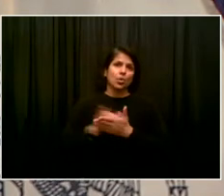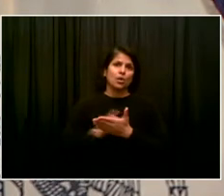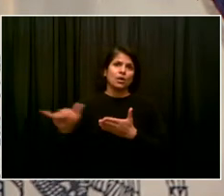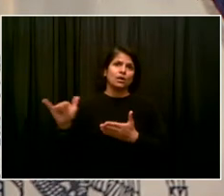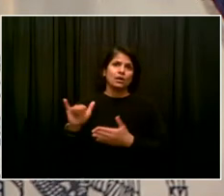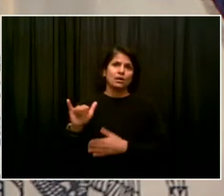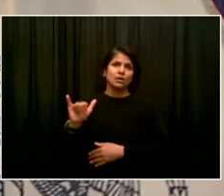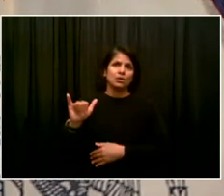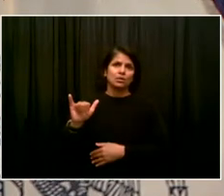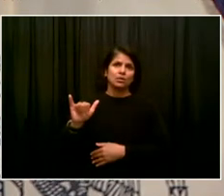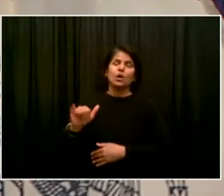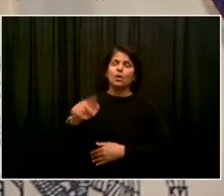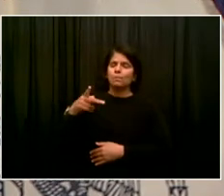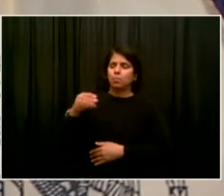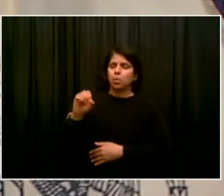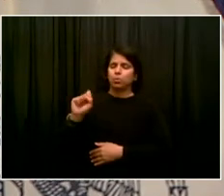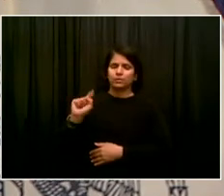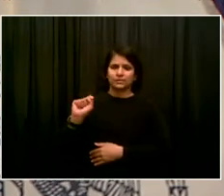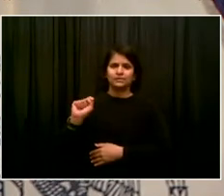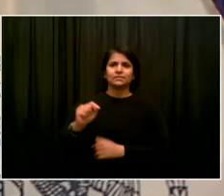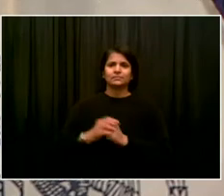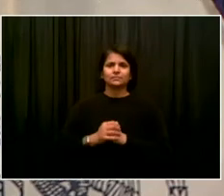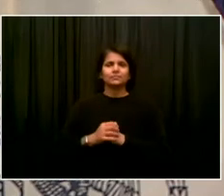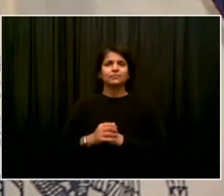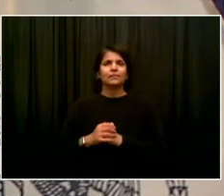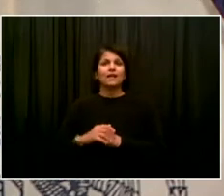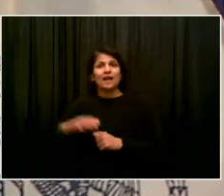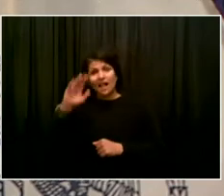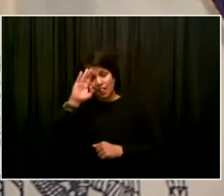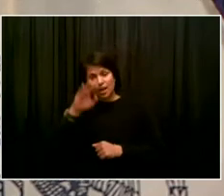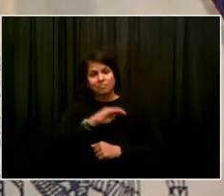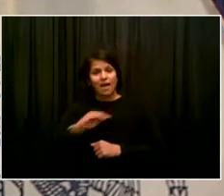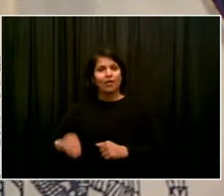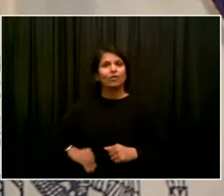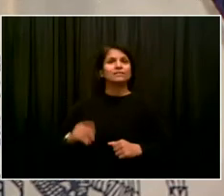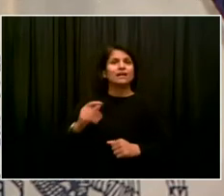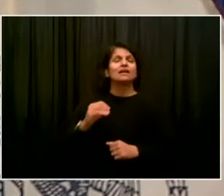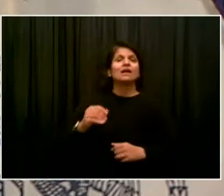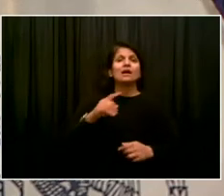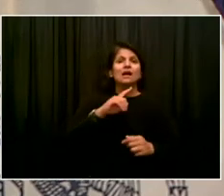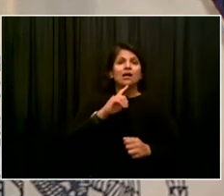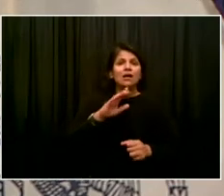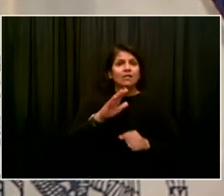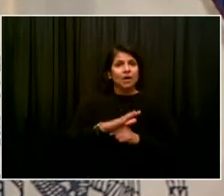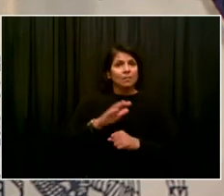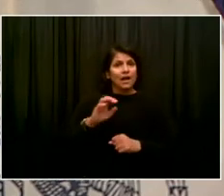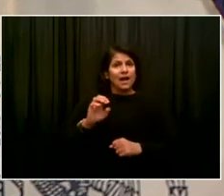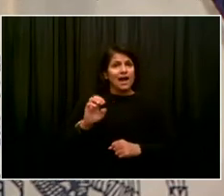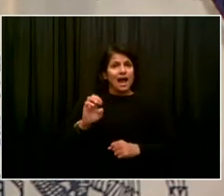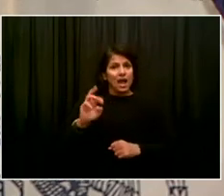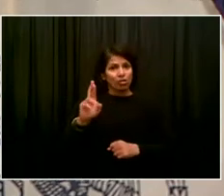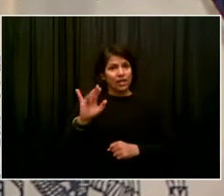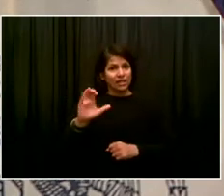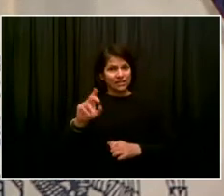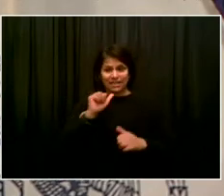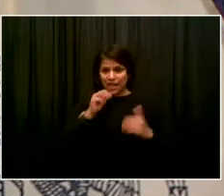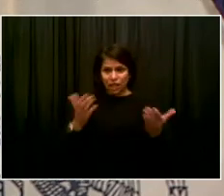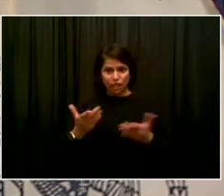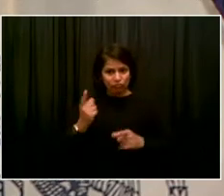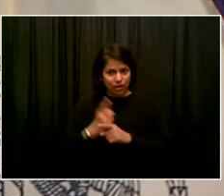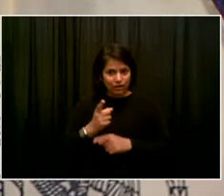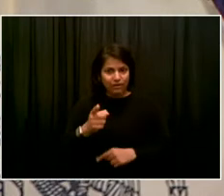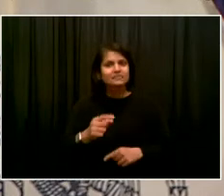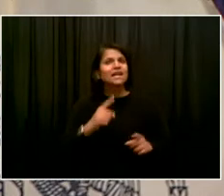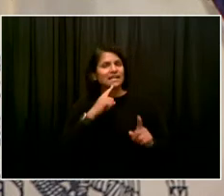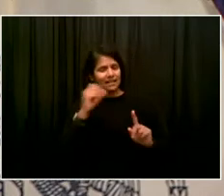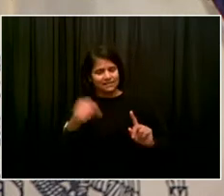Hi, Mr. Mayor. We confirmed that Mayor-elect Adams and Governor Hochul are gone, right? Yes, we did. Okay.